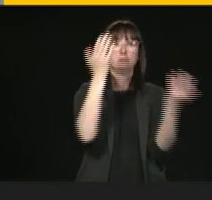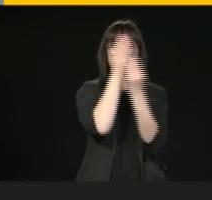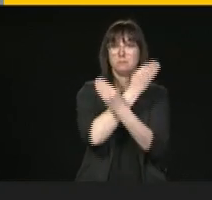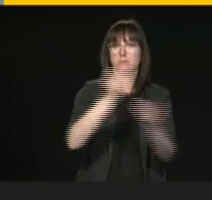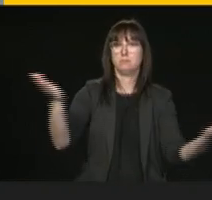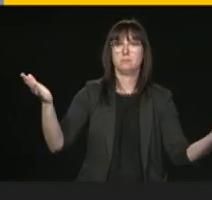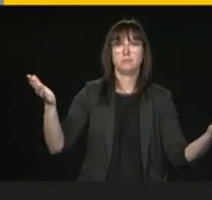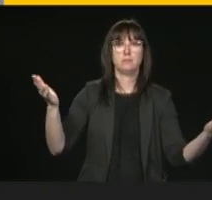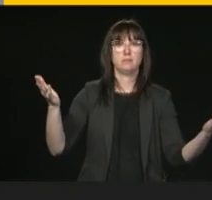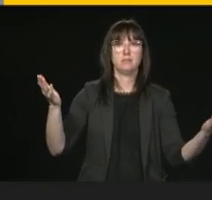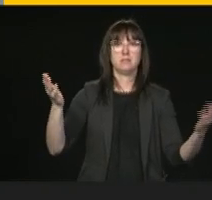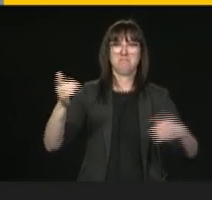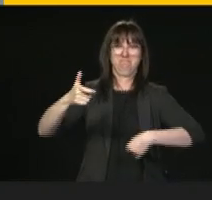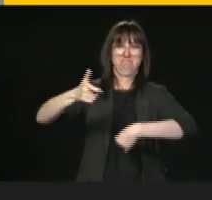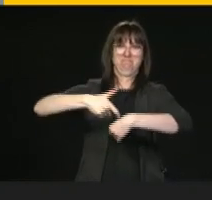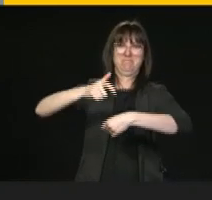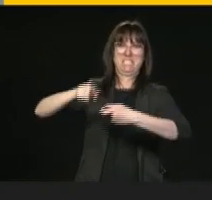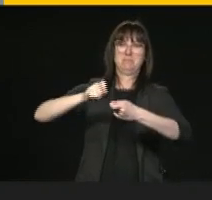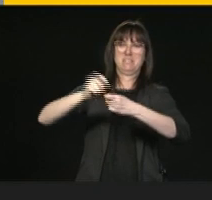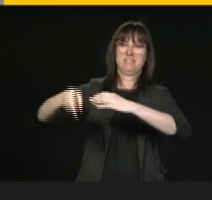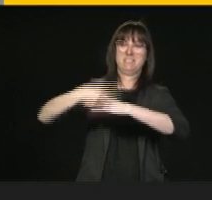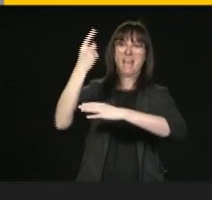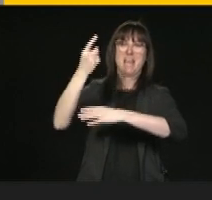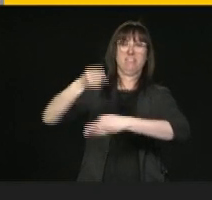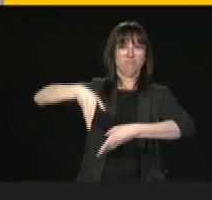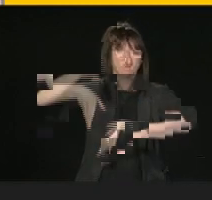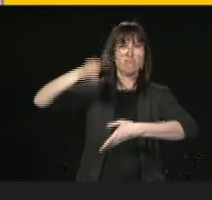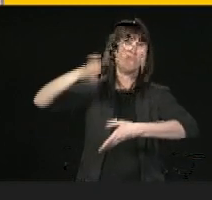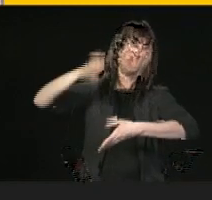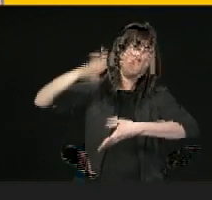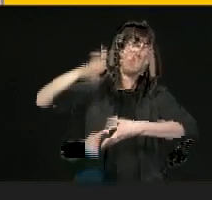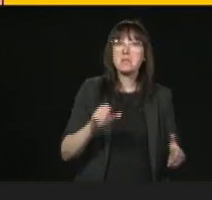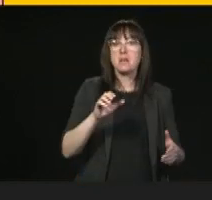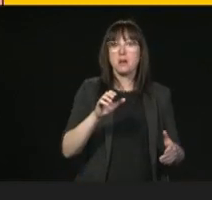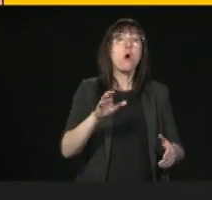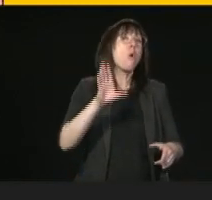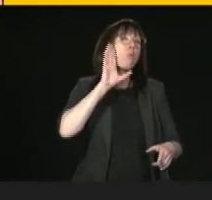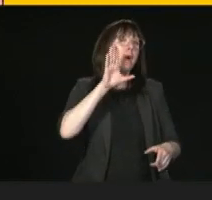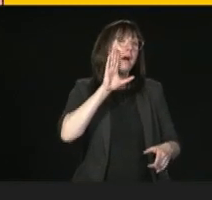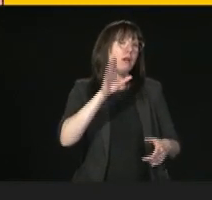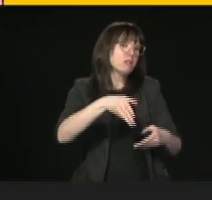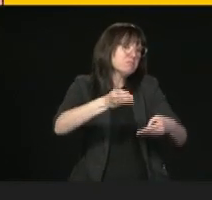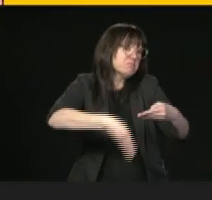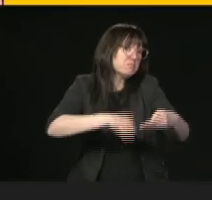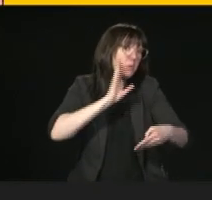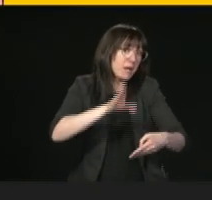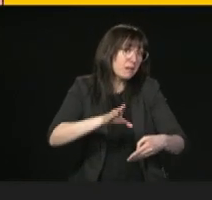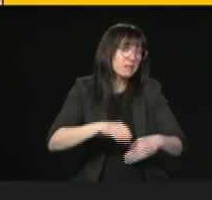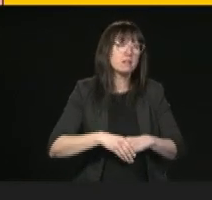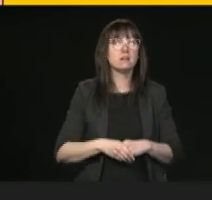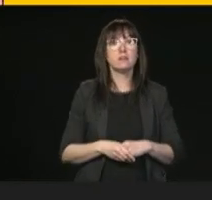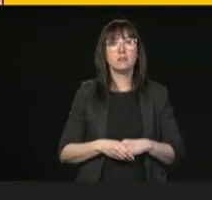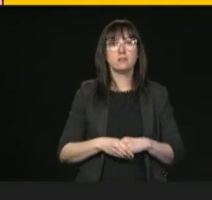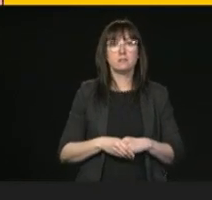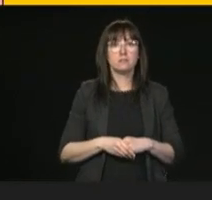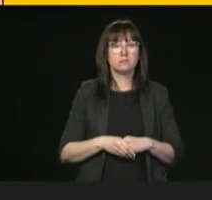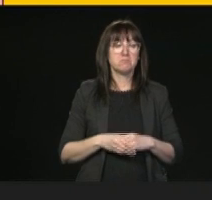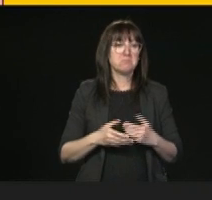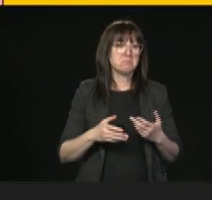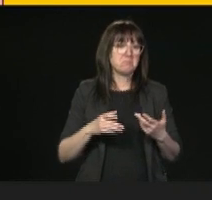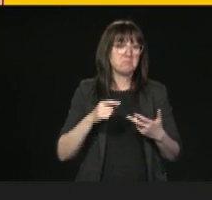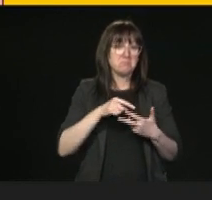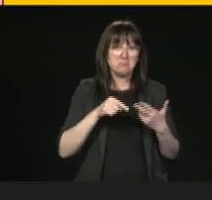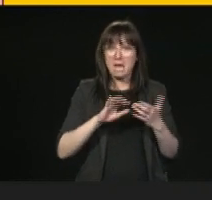to be all over. But tell us the things that we can do to get through